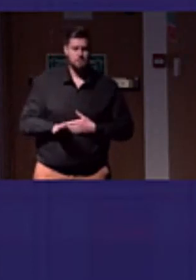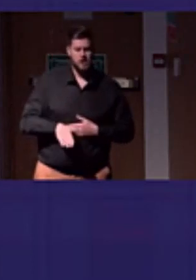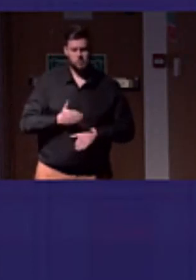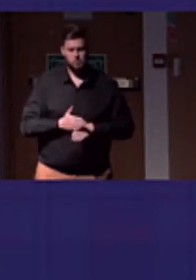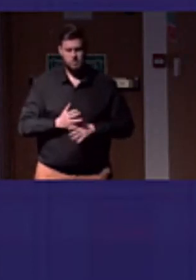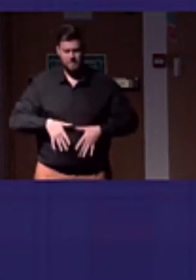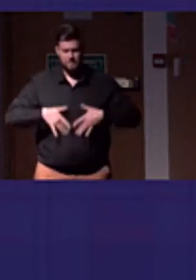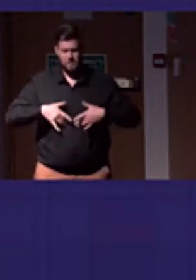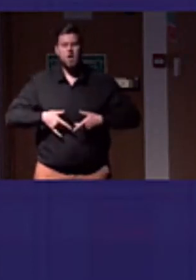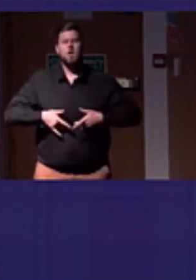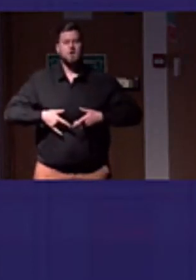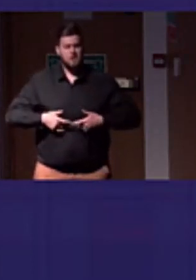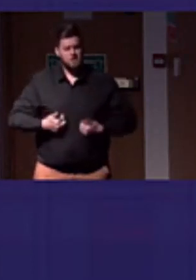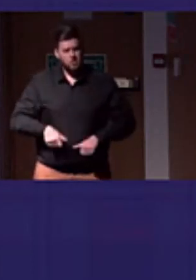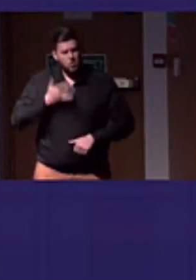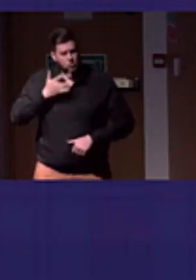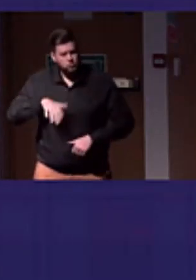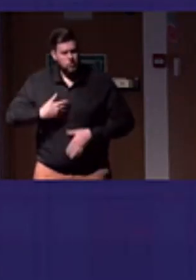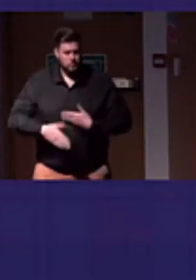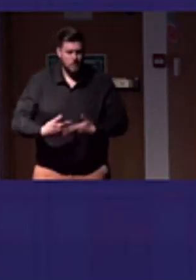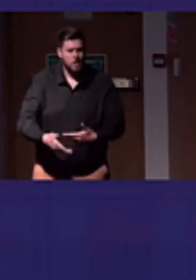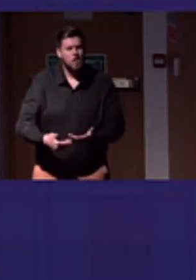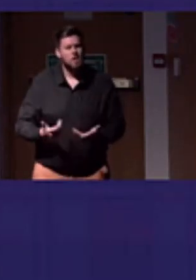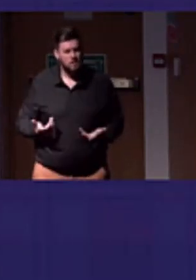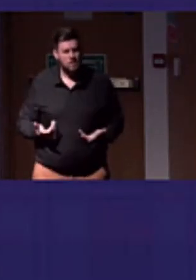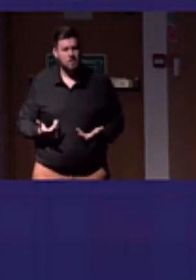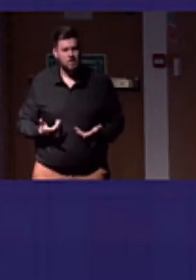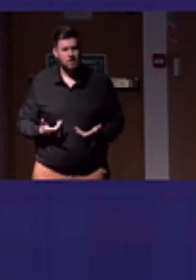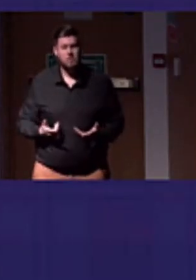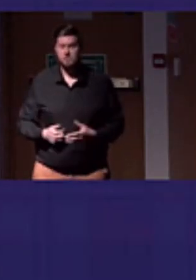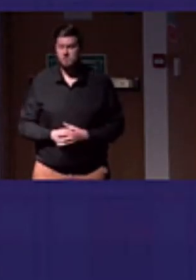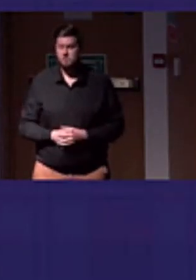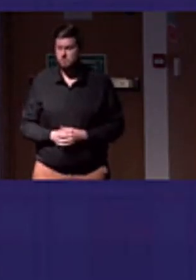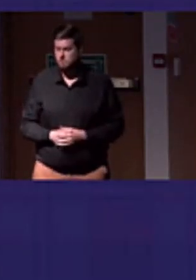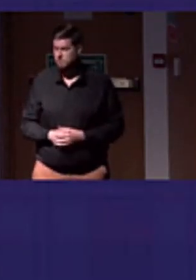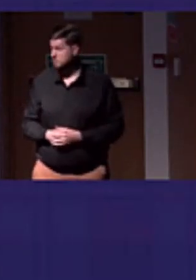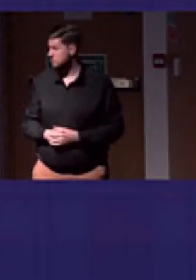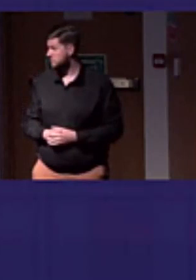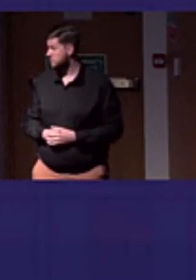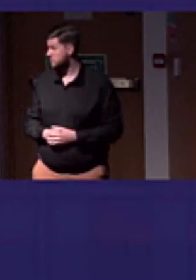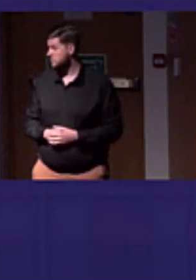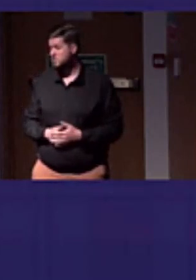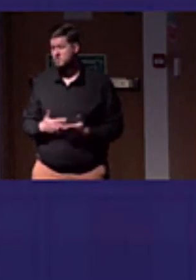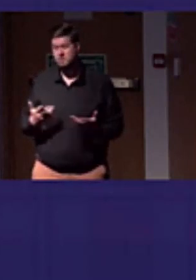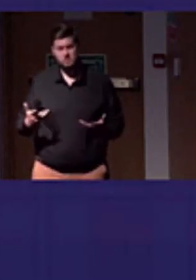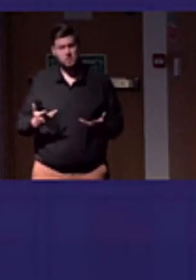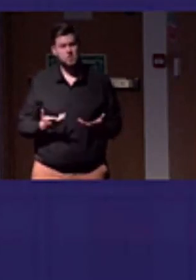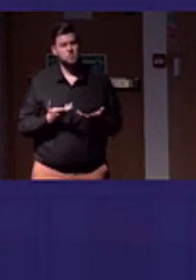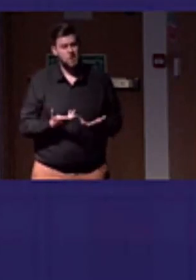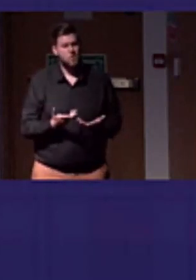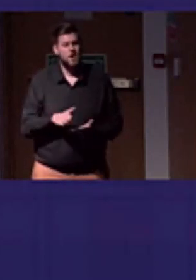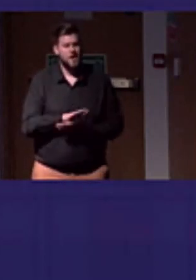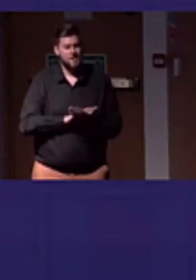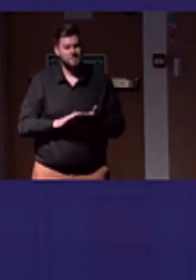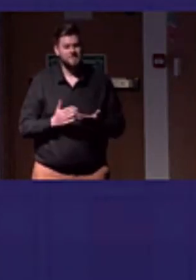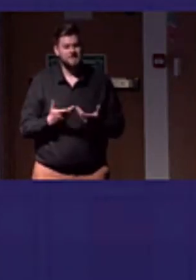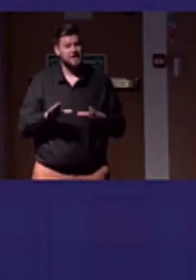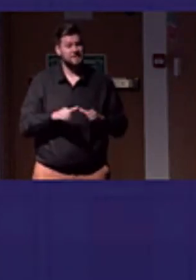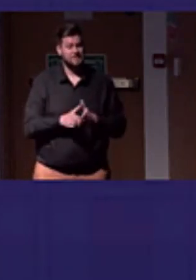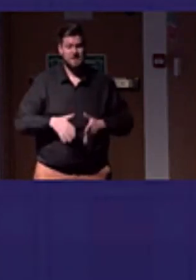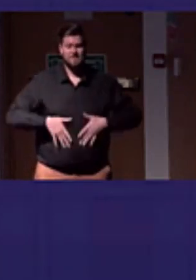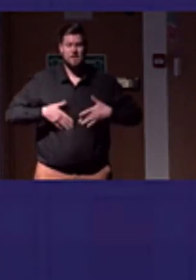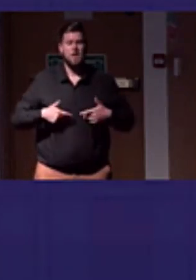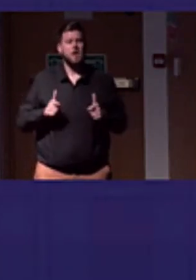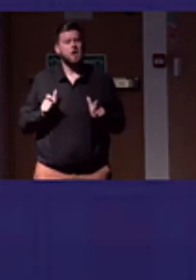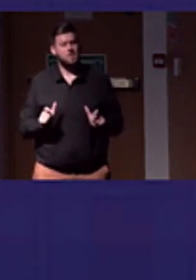the week. 100% of my team has said this has been a game changer for them because they're no longer have Sunday scaries. They're no longer dreading work on